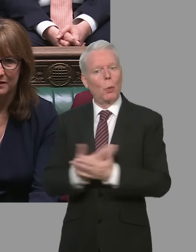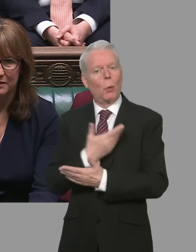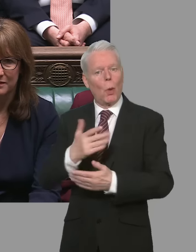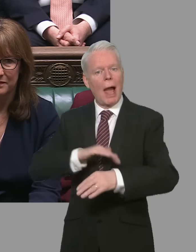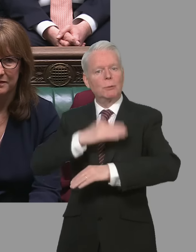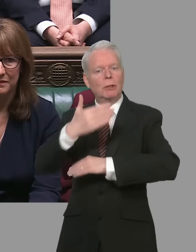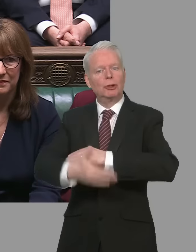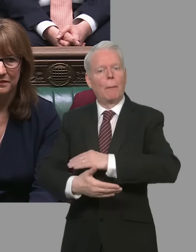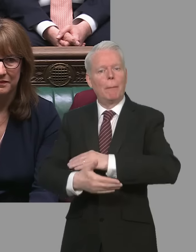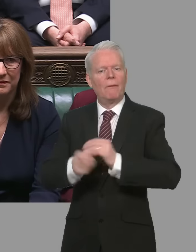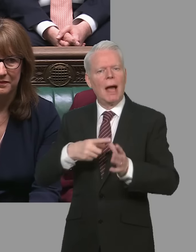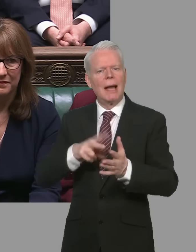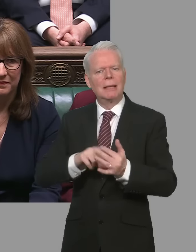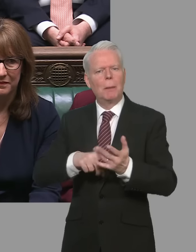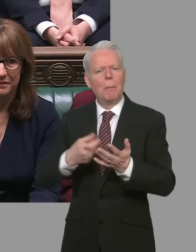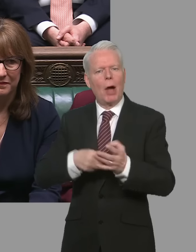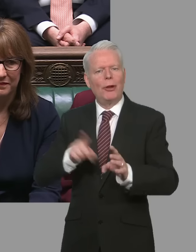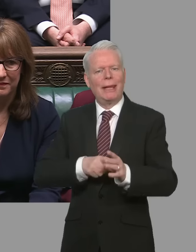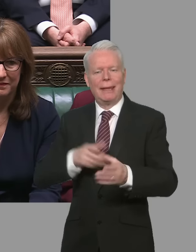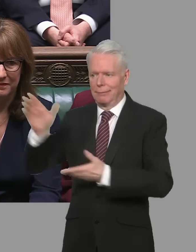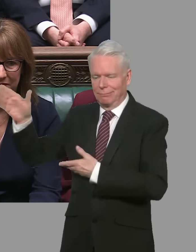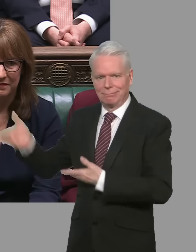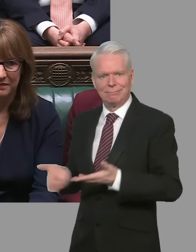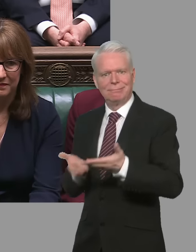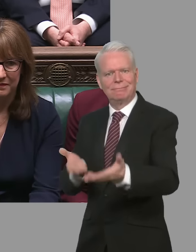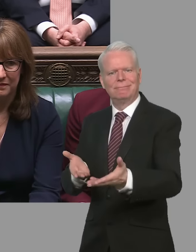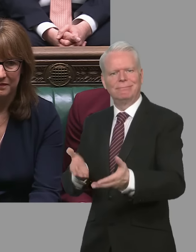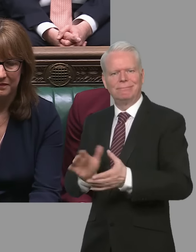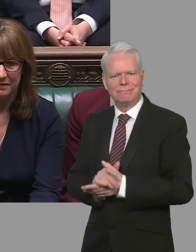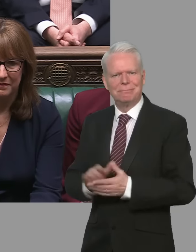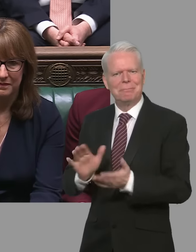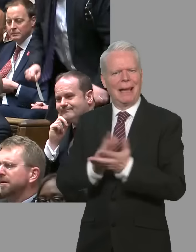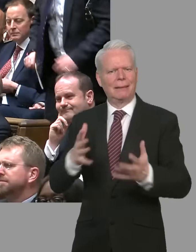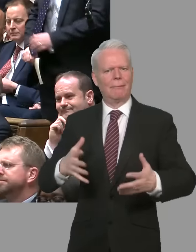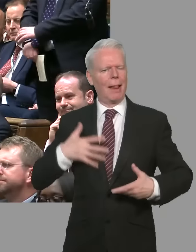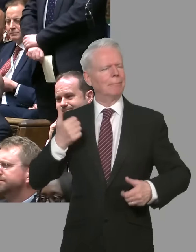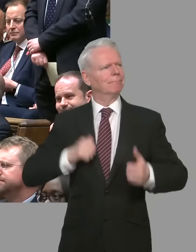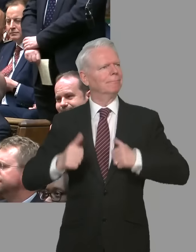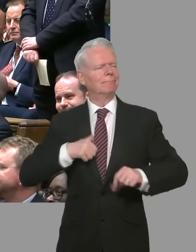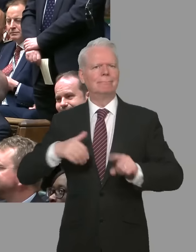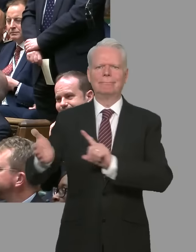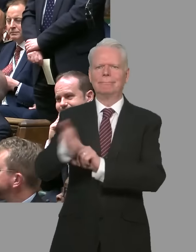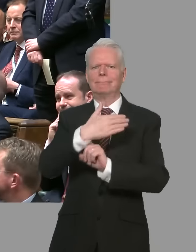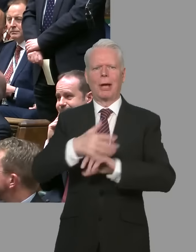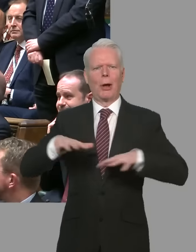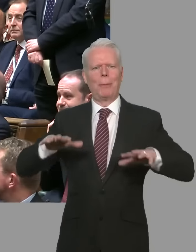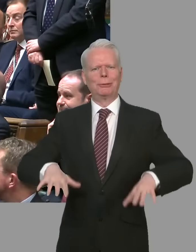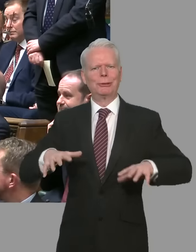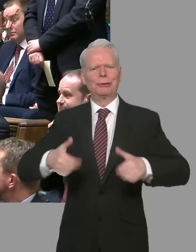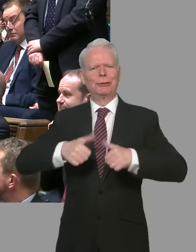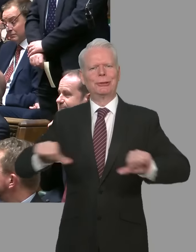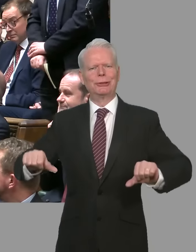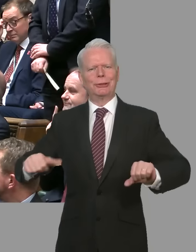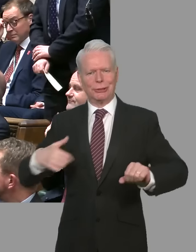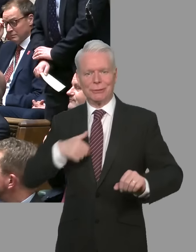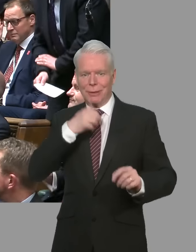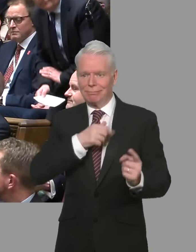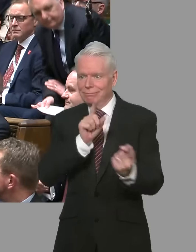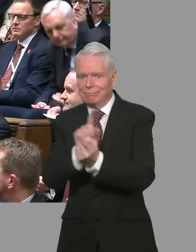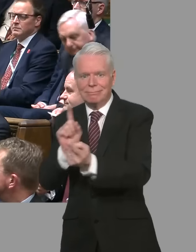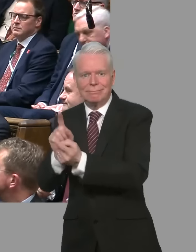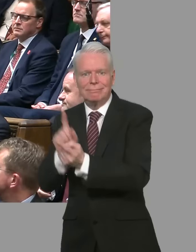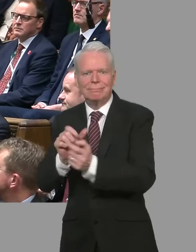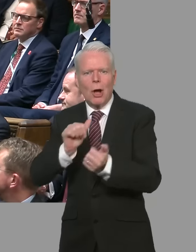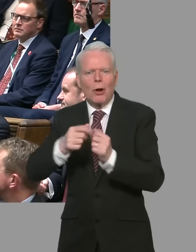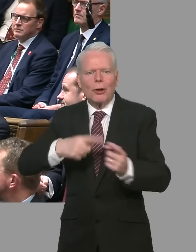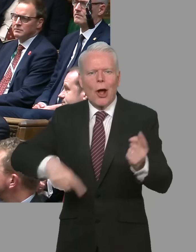addition to my duties in this House, I shall have further such meetings later today. Smith. Thank you, Mr. Speaker. And I'd like to thank the Prime